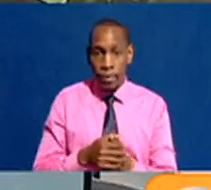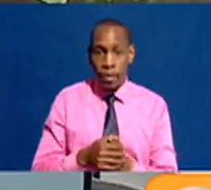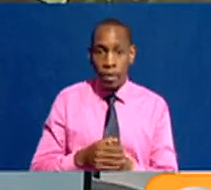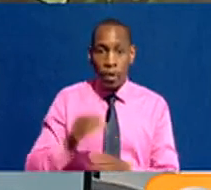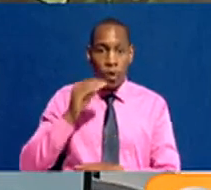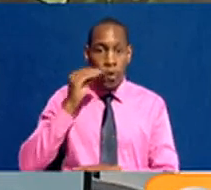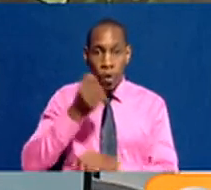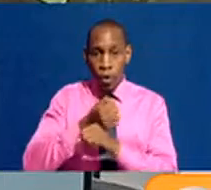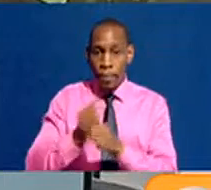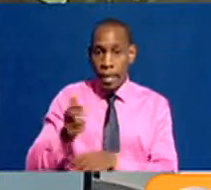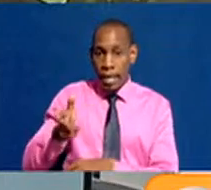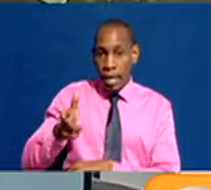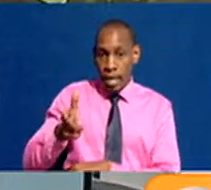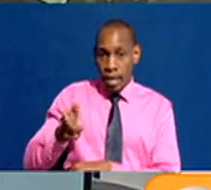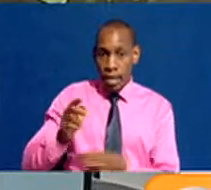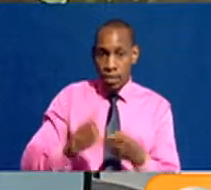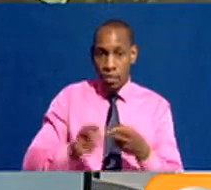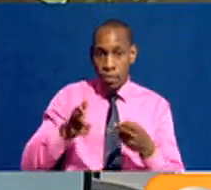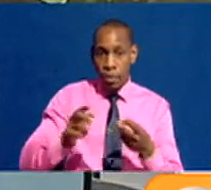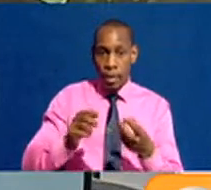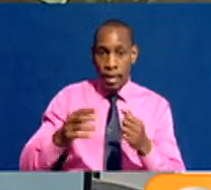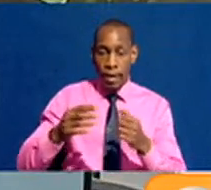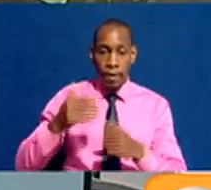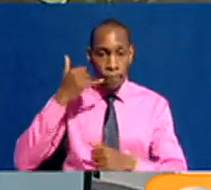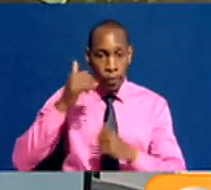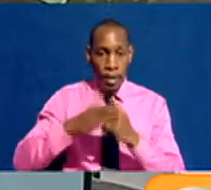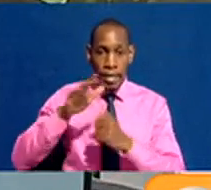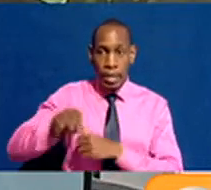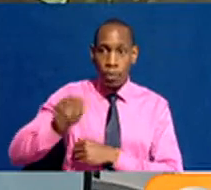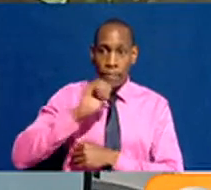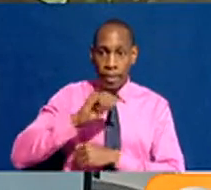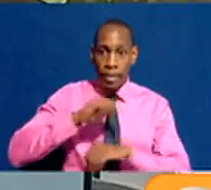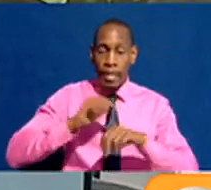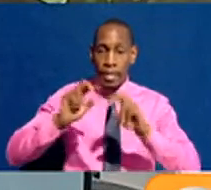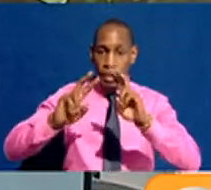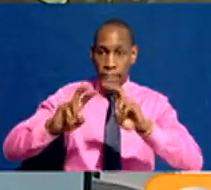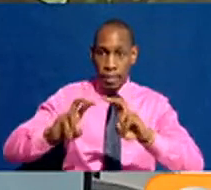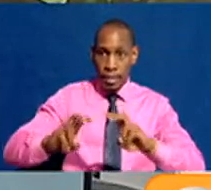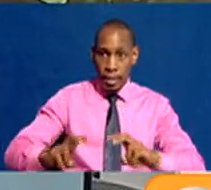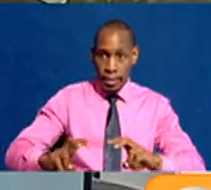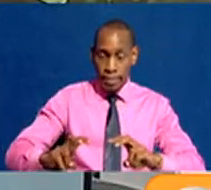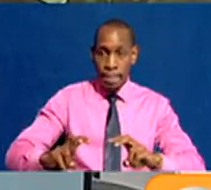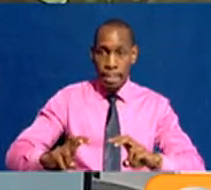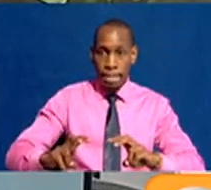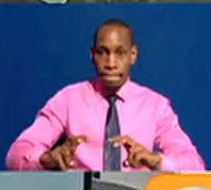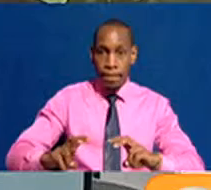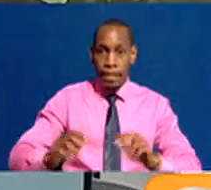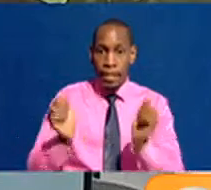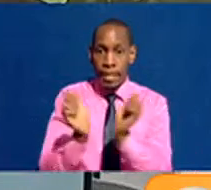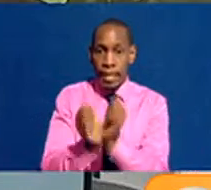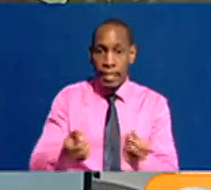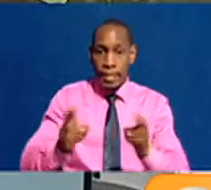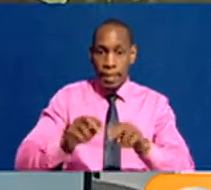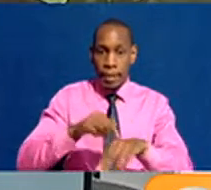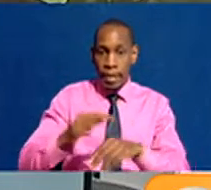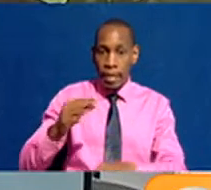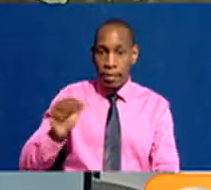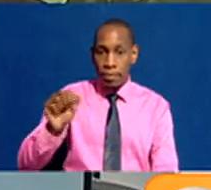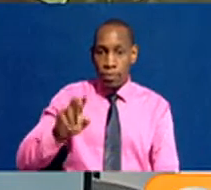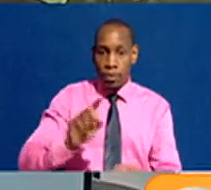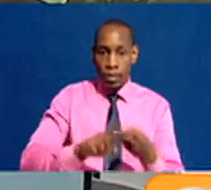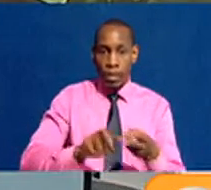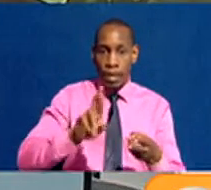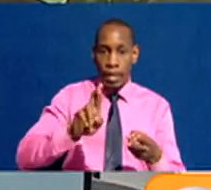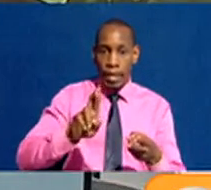gun, a pistol, and nine mobile phones were recovered during this particular operation. The arrests happening as GSU and